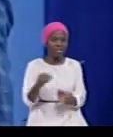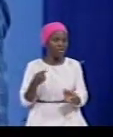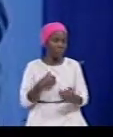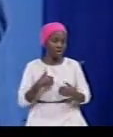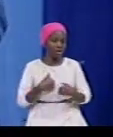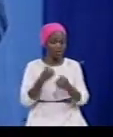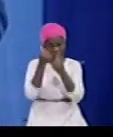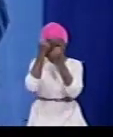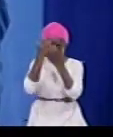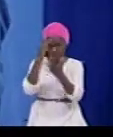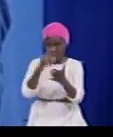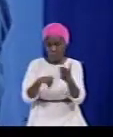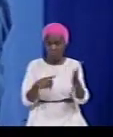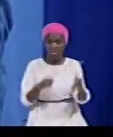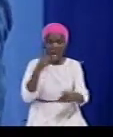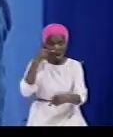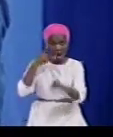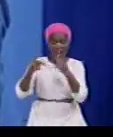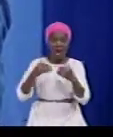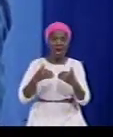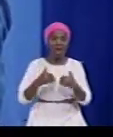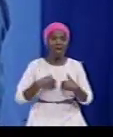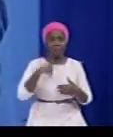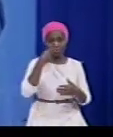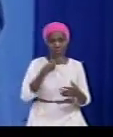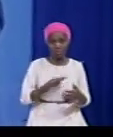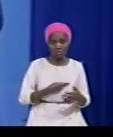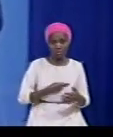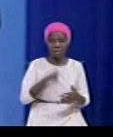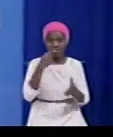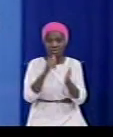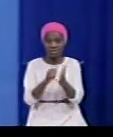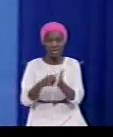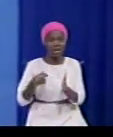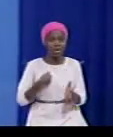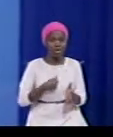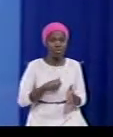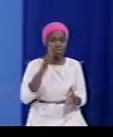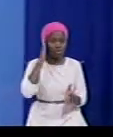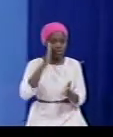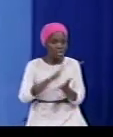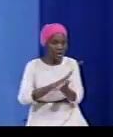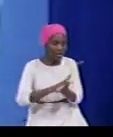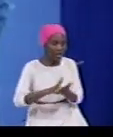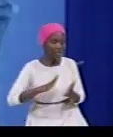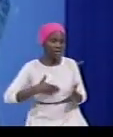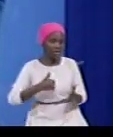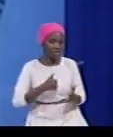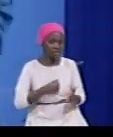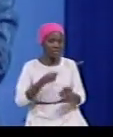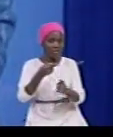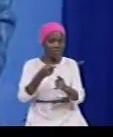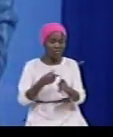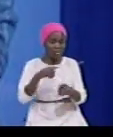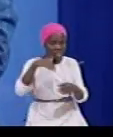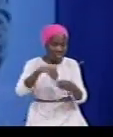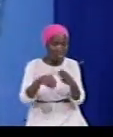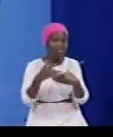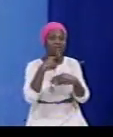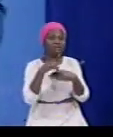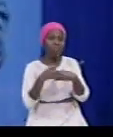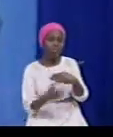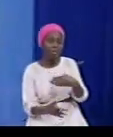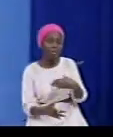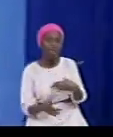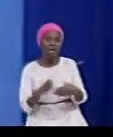and he says that we clean up ourselves in the blood, and we cease to do evil, and all evil is gone,